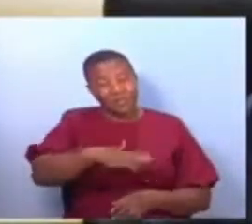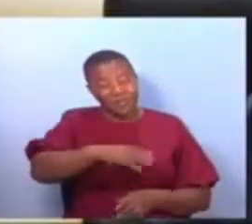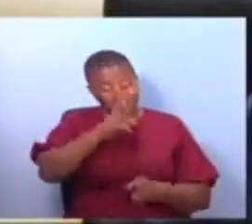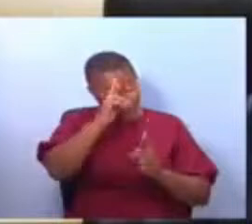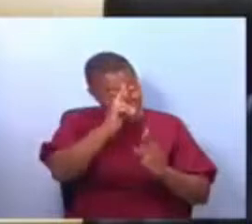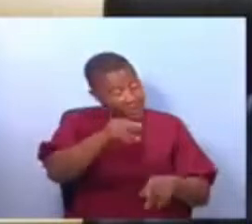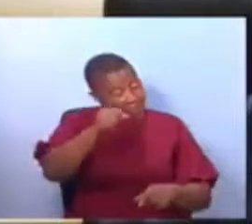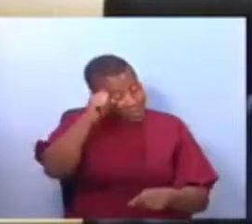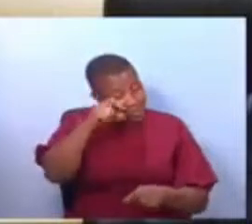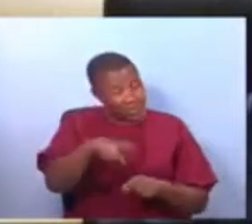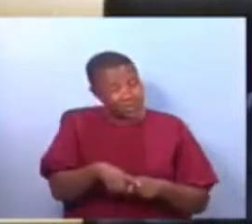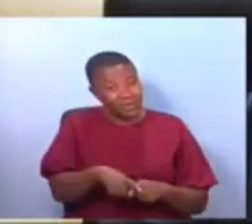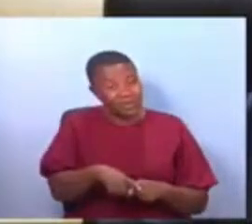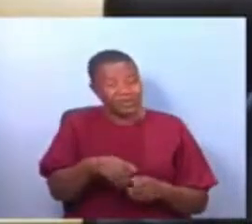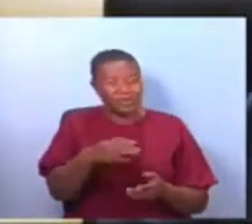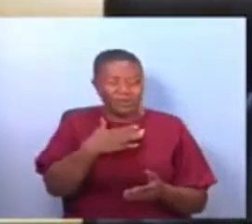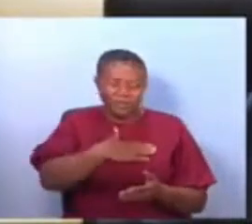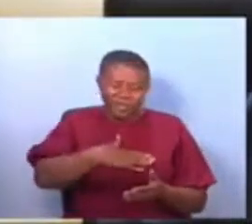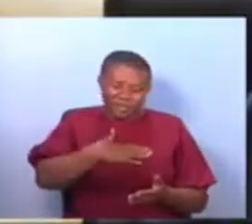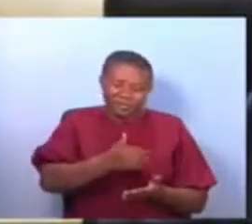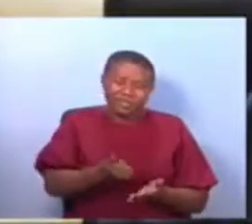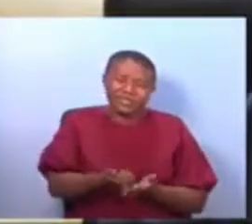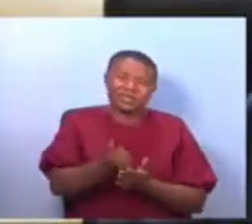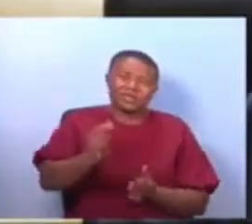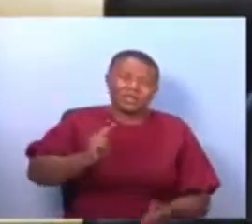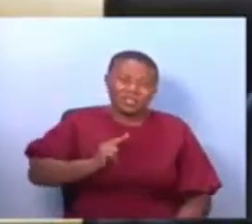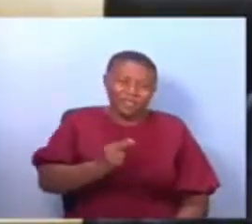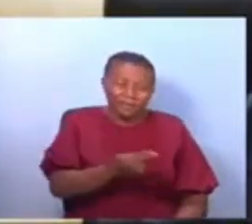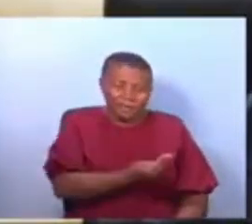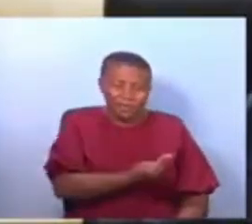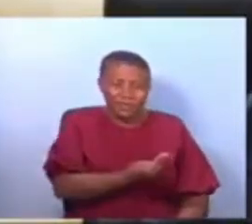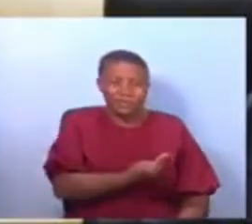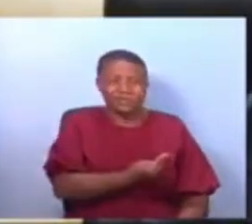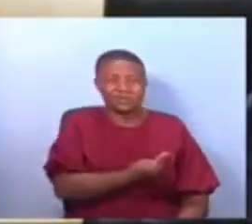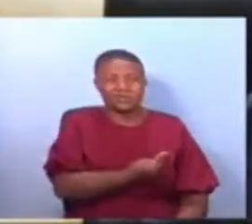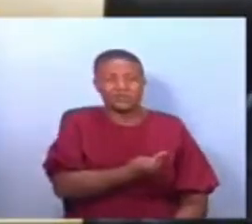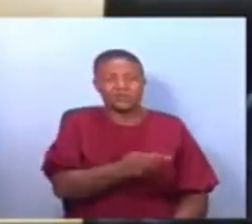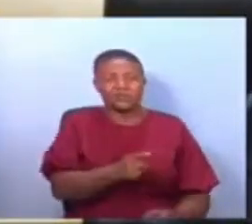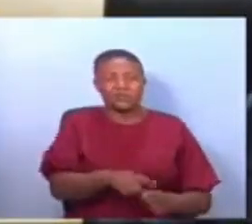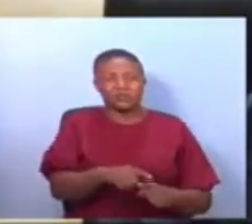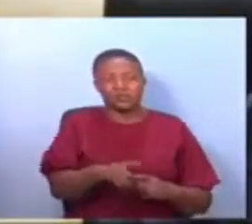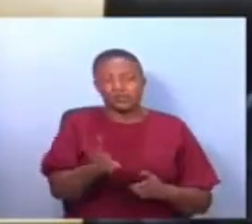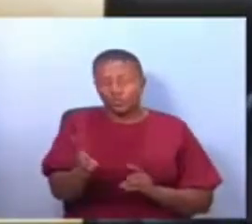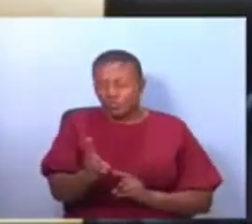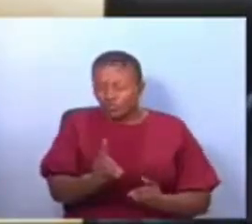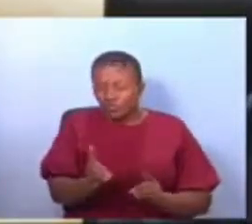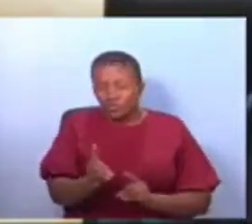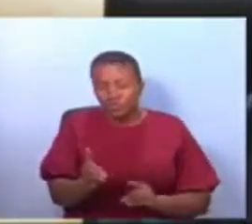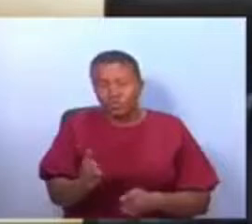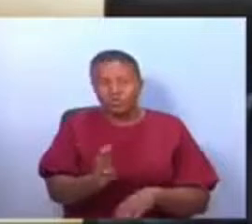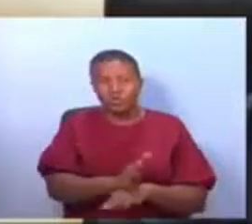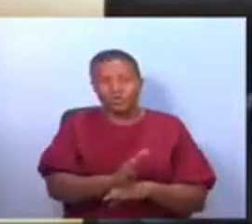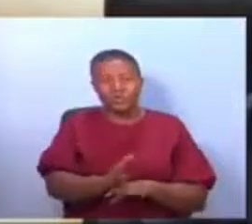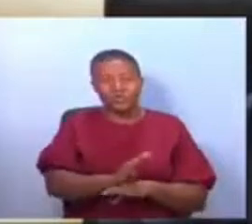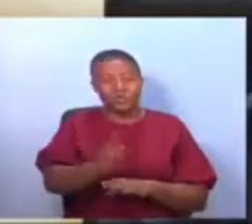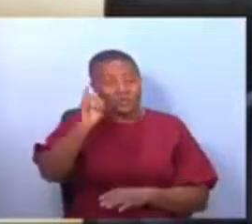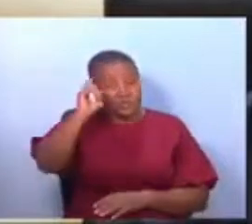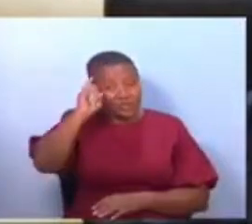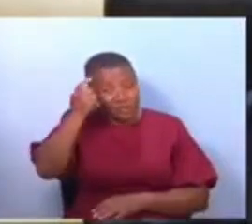please help us in an orderly manner to do the business of government, because